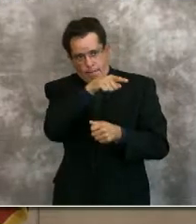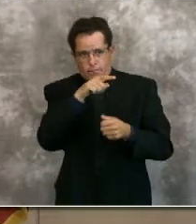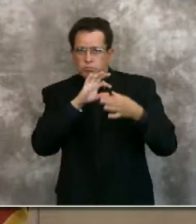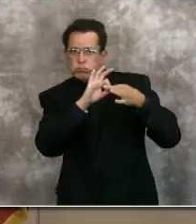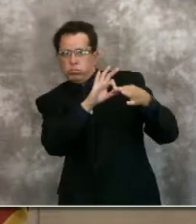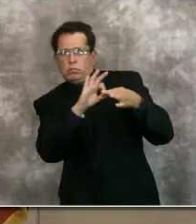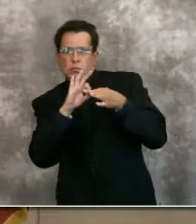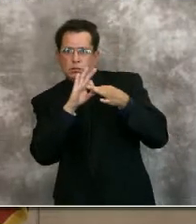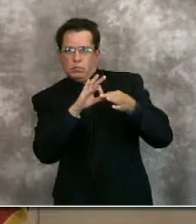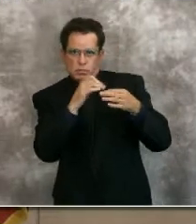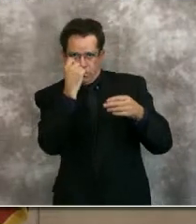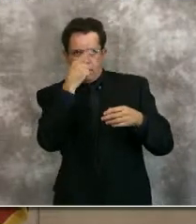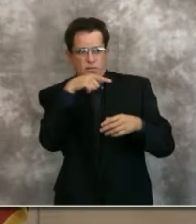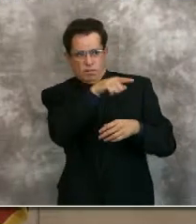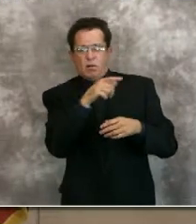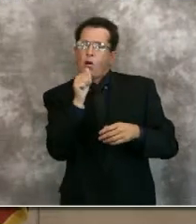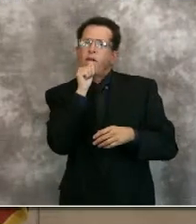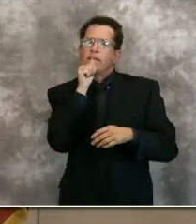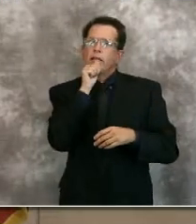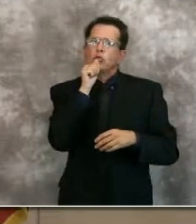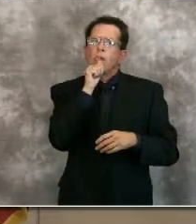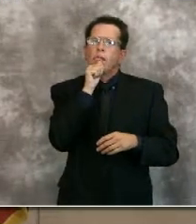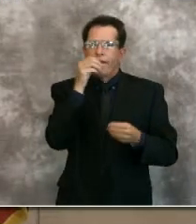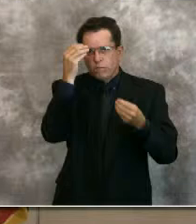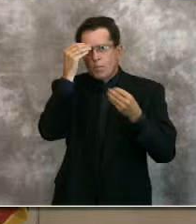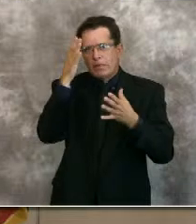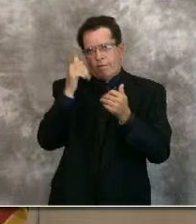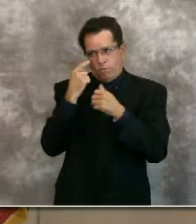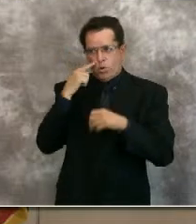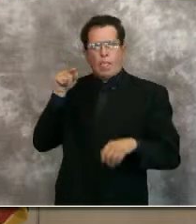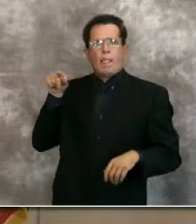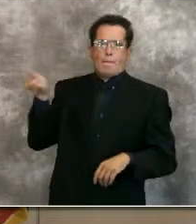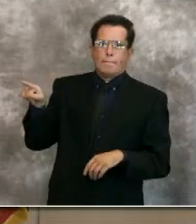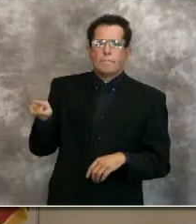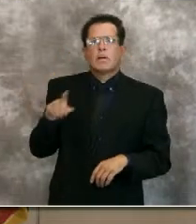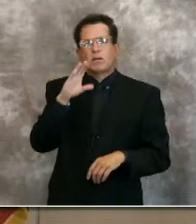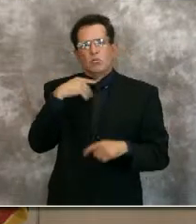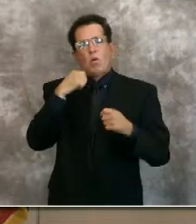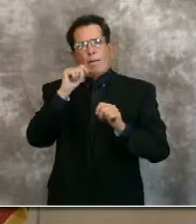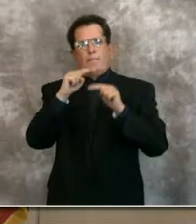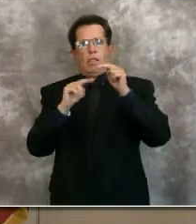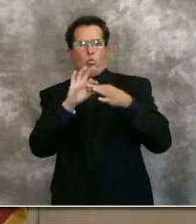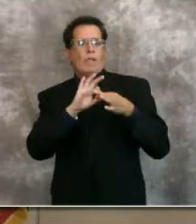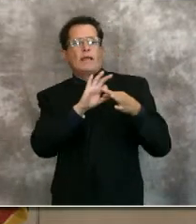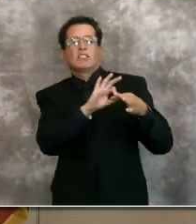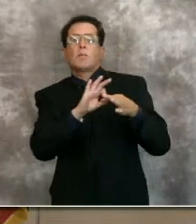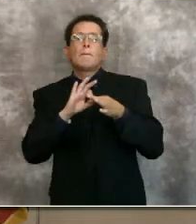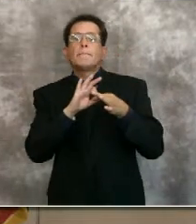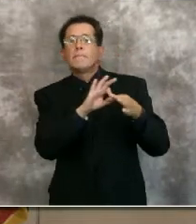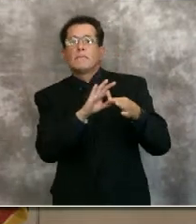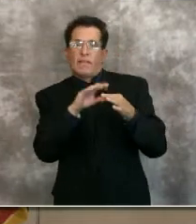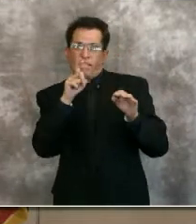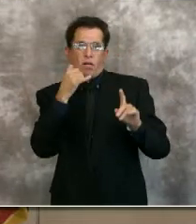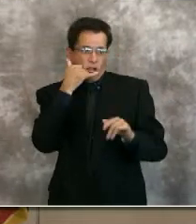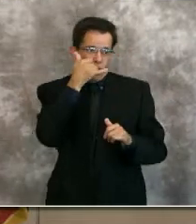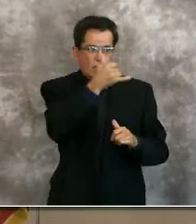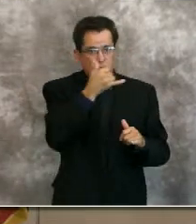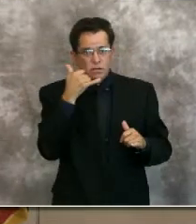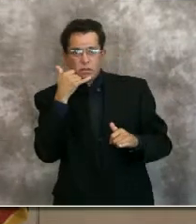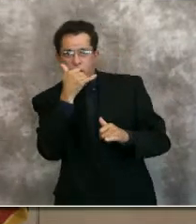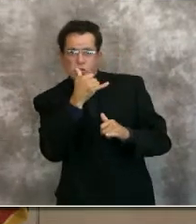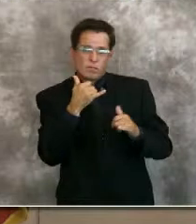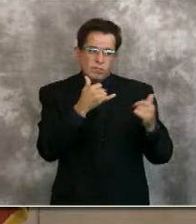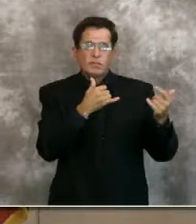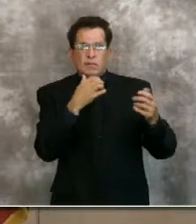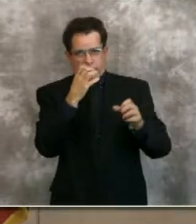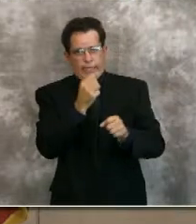they give us is confidential, and that that we need to sometimes build a relationship. It takes 1 or 2 calls sometimes to build that so that